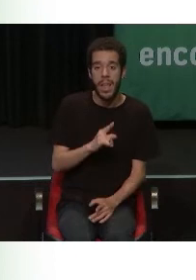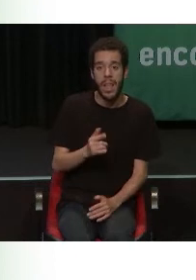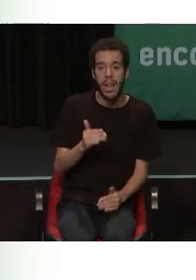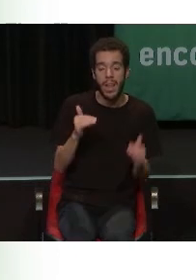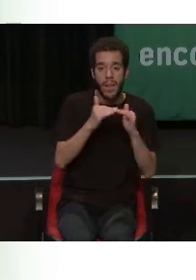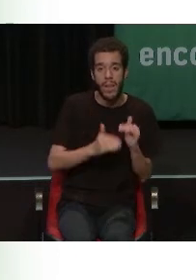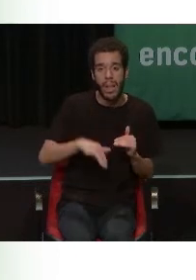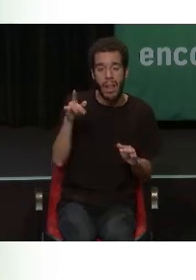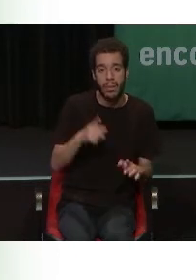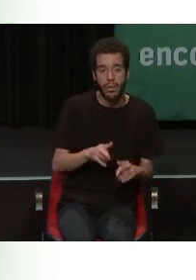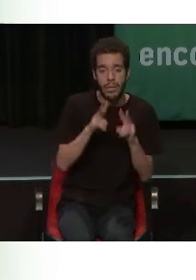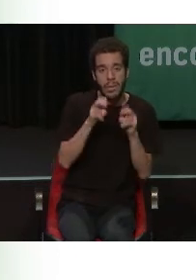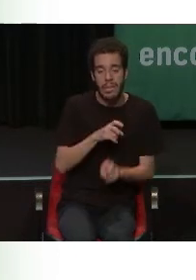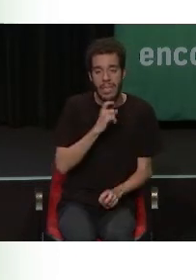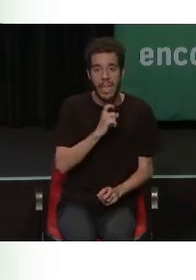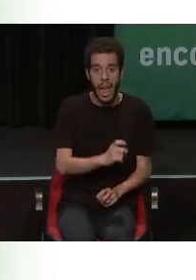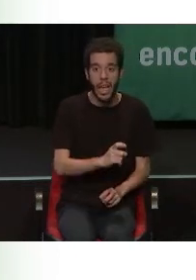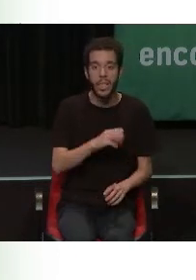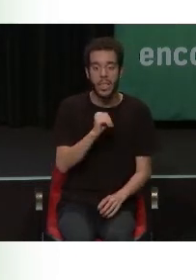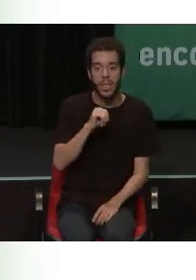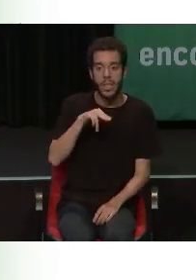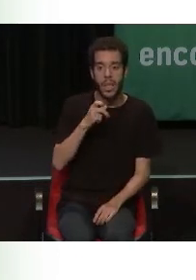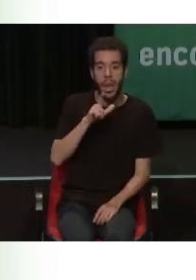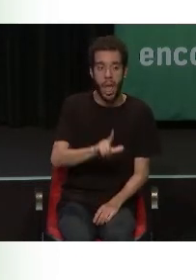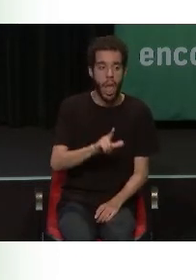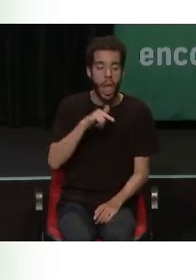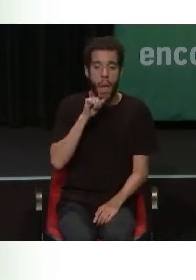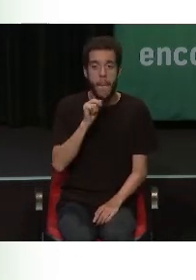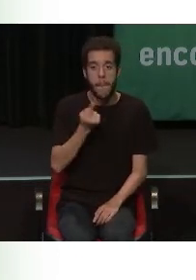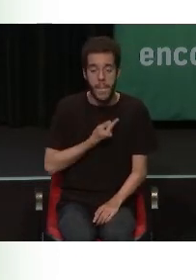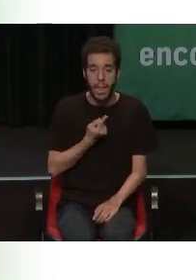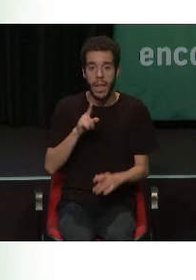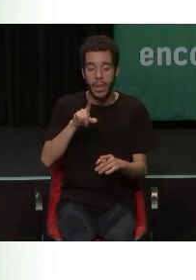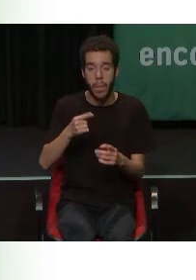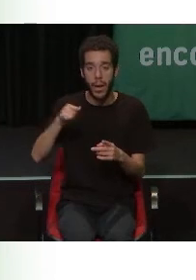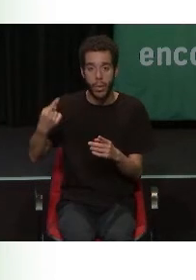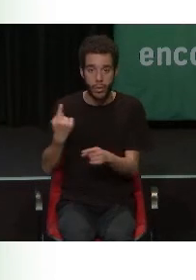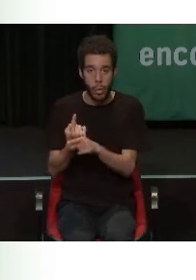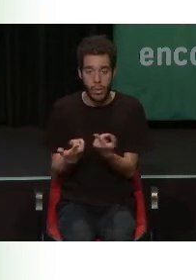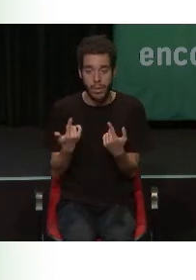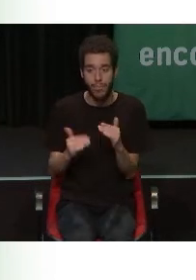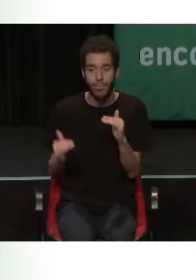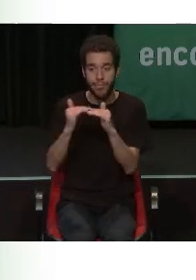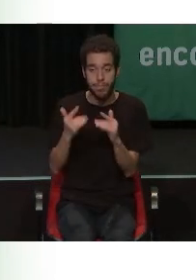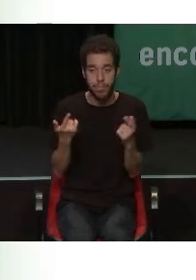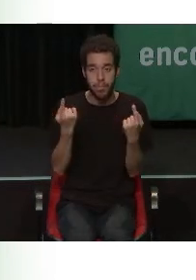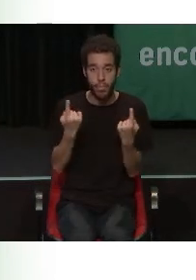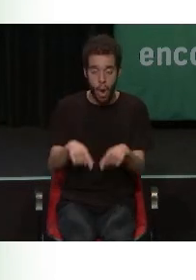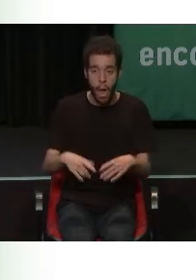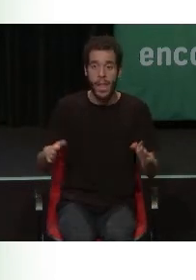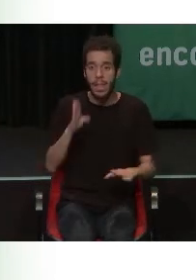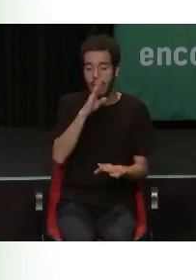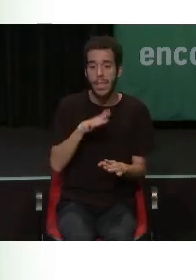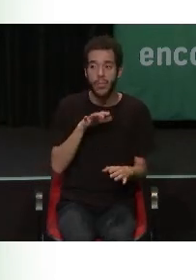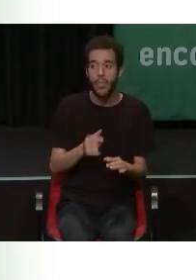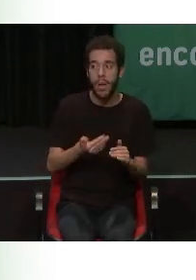in committed T-cell progenitors. So if the expression of the mutant occurs earlier on the